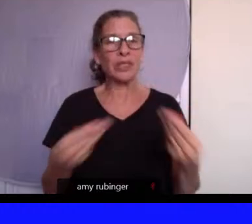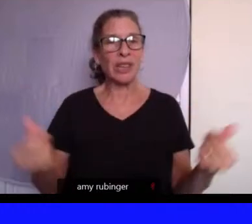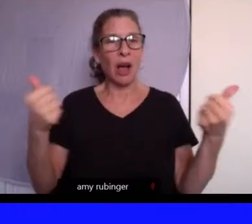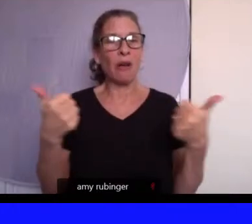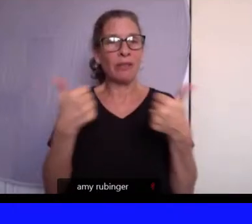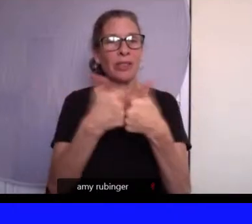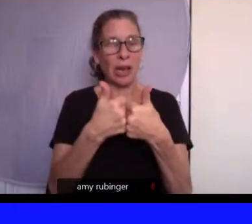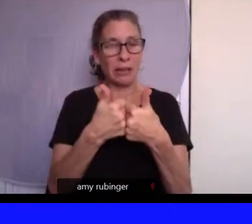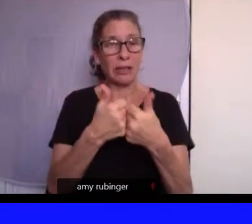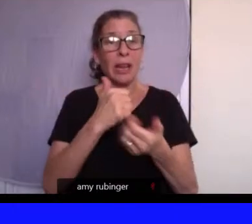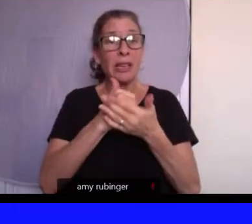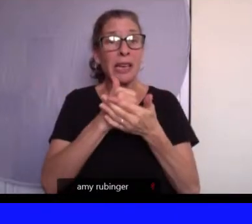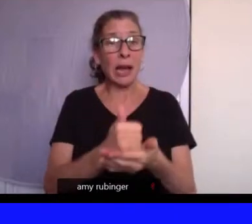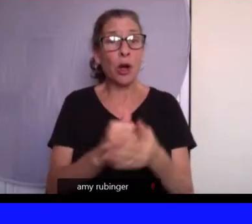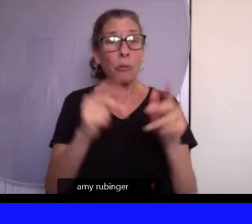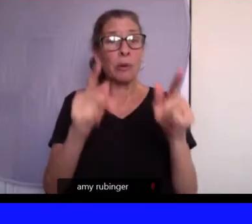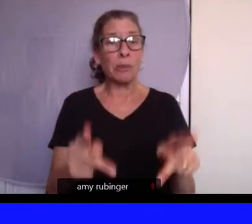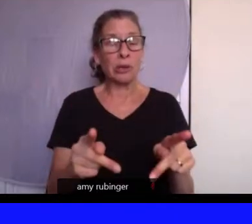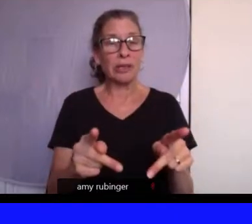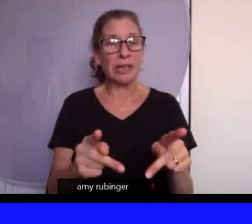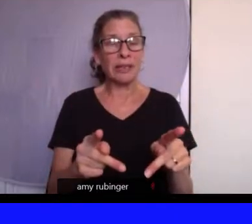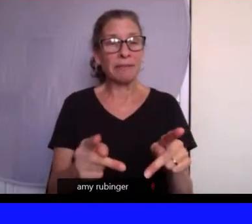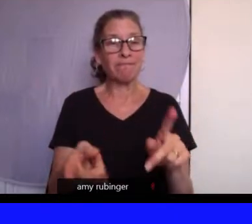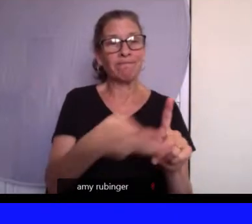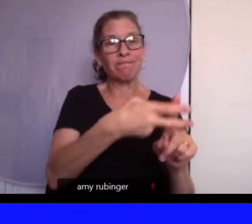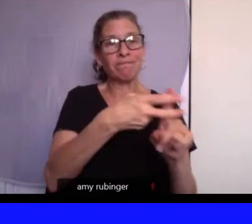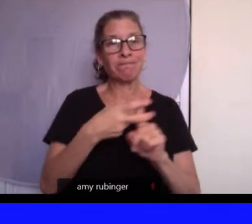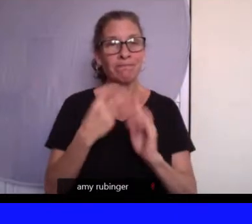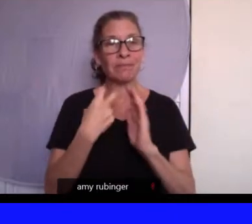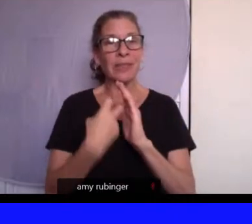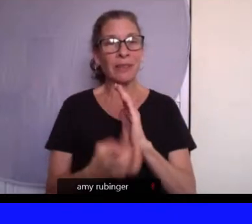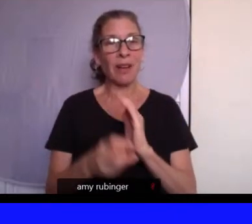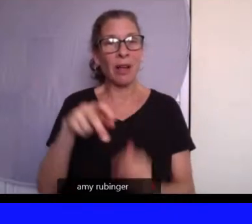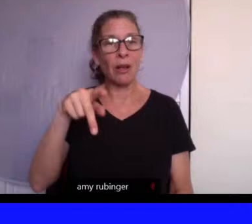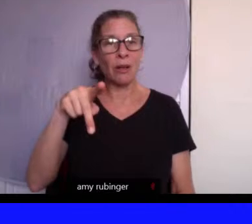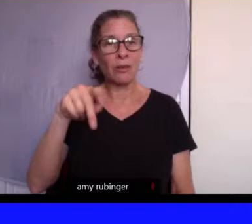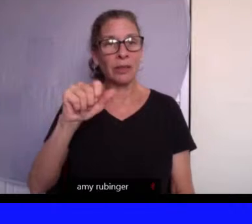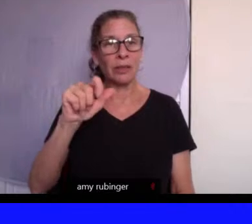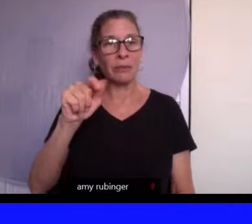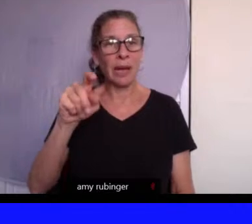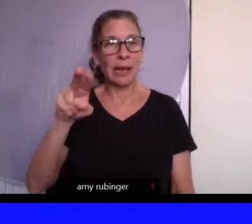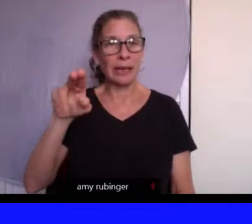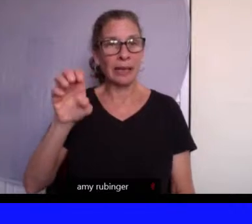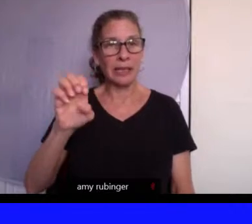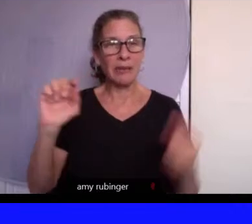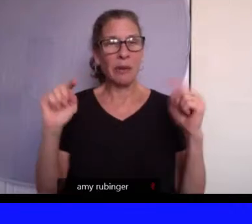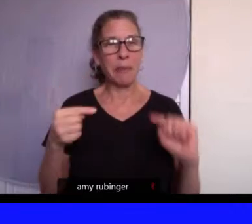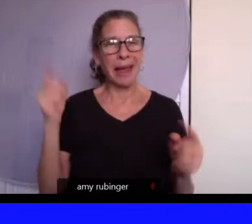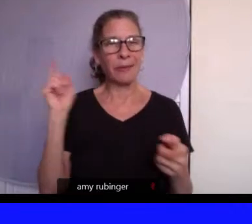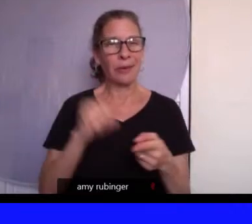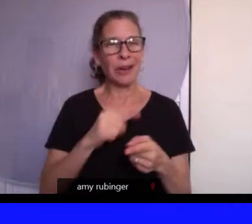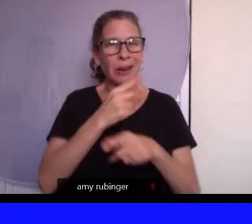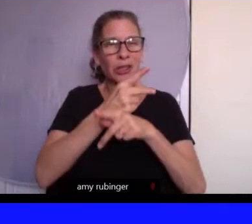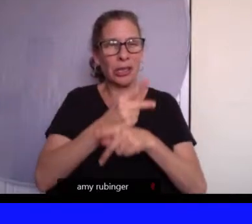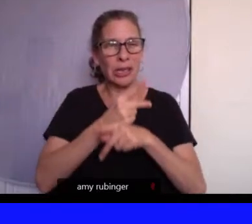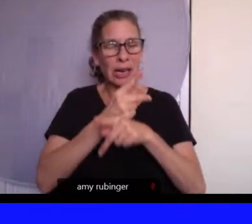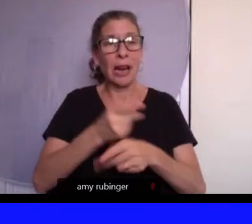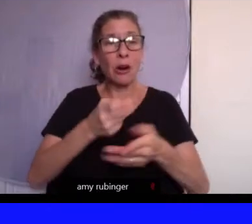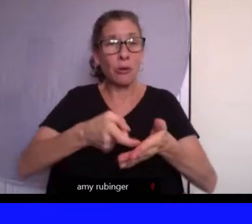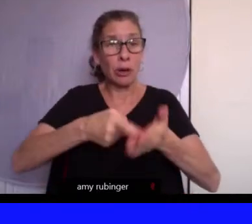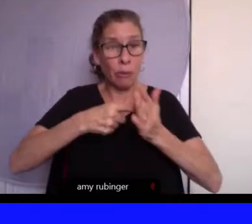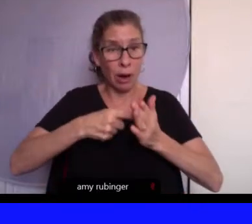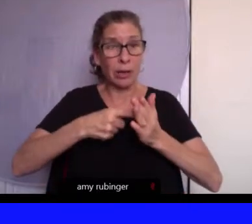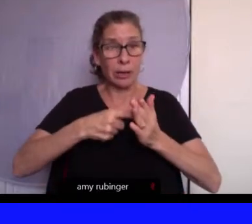start doing everywhere, that bringing it in early. From the hospice perspective, which is just